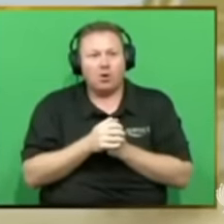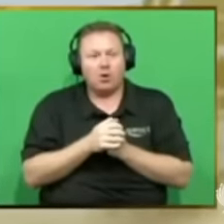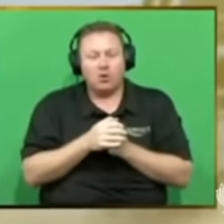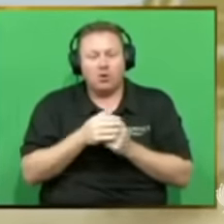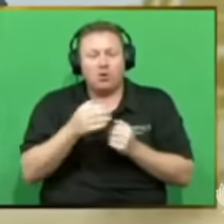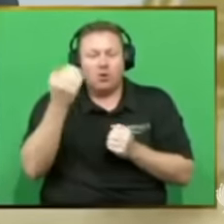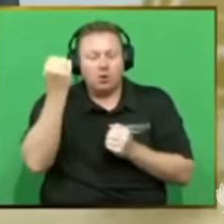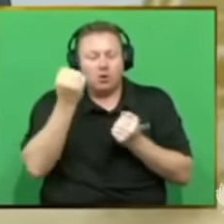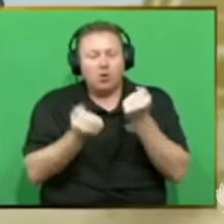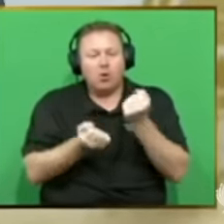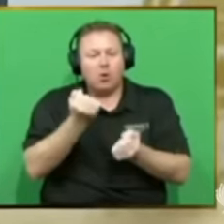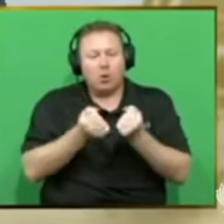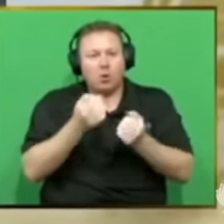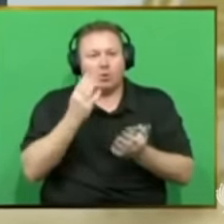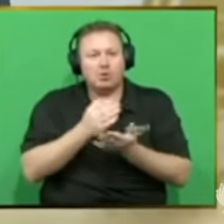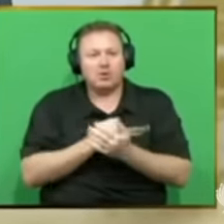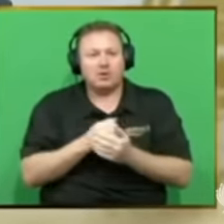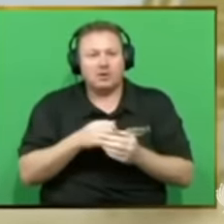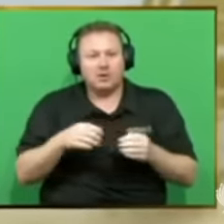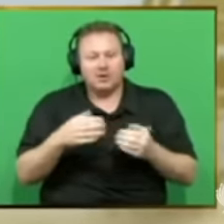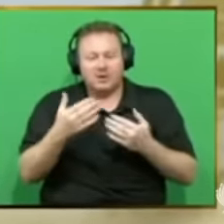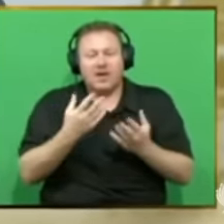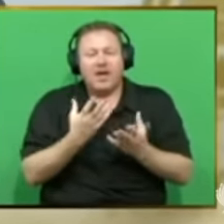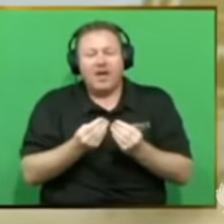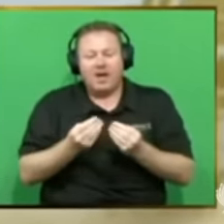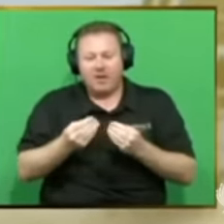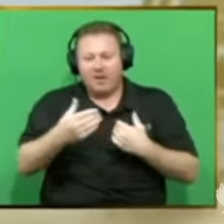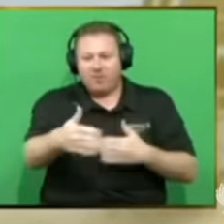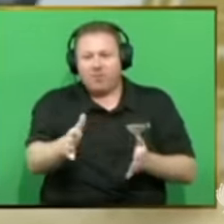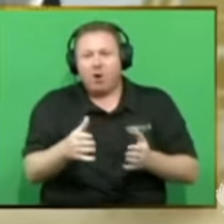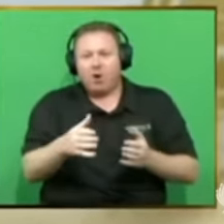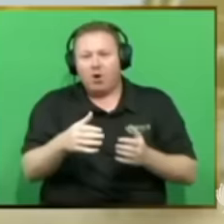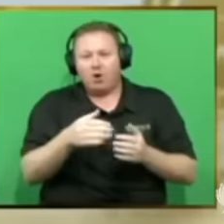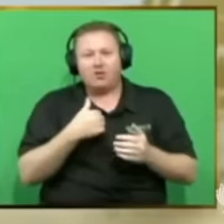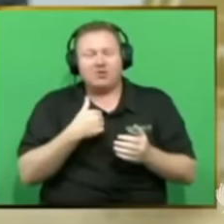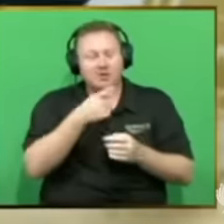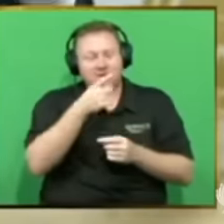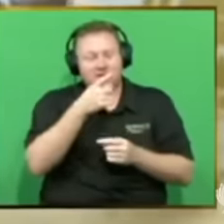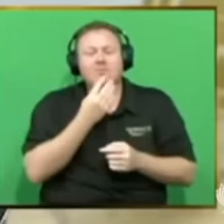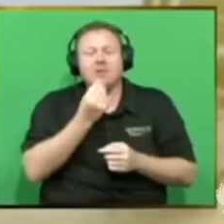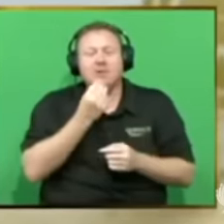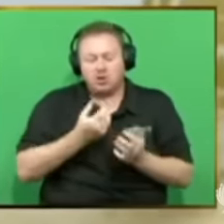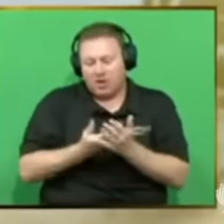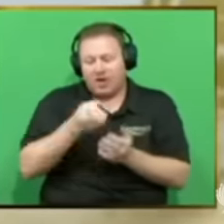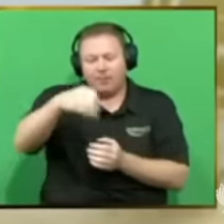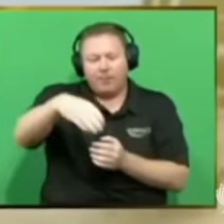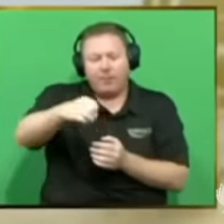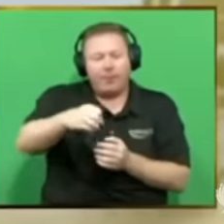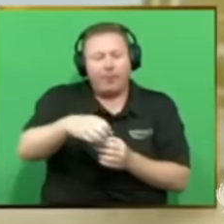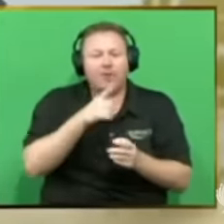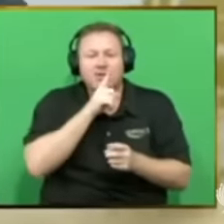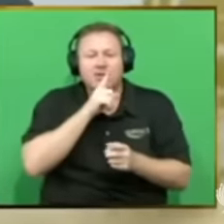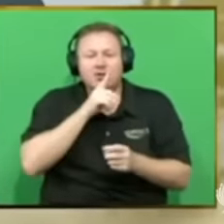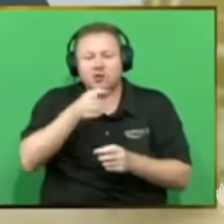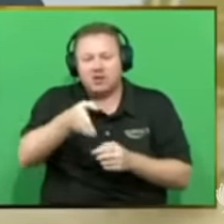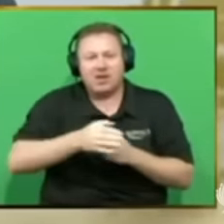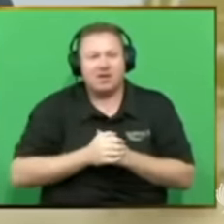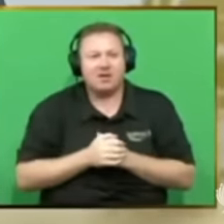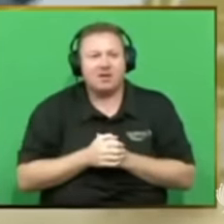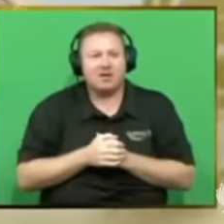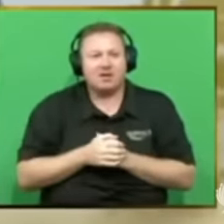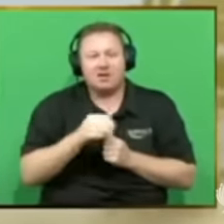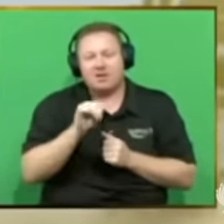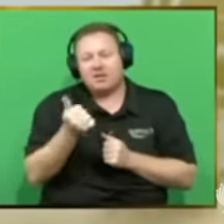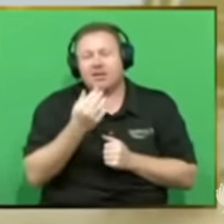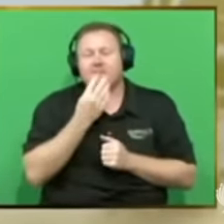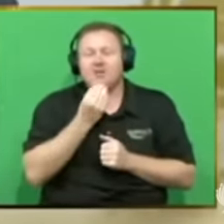back and he's welcome to start dropping off some of his cadre secrets on the way out of this room and out of government. But Minister Mantashe then went on